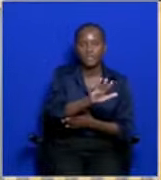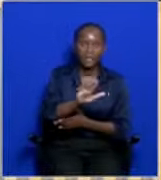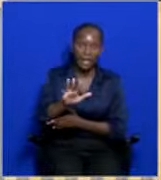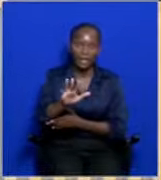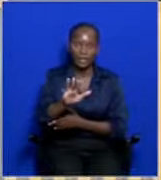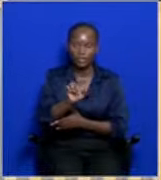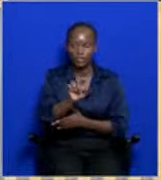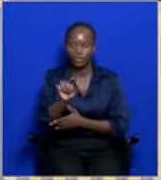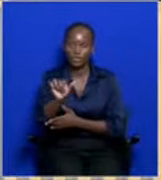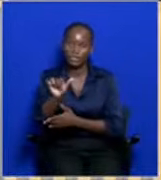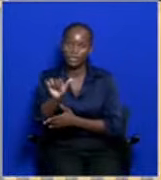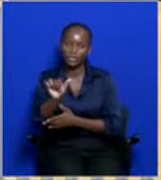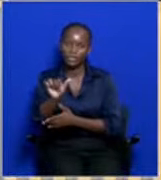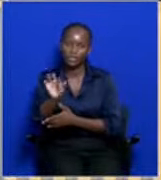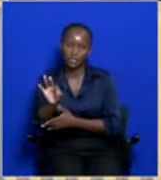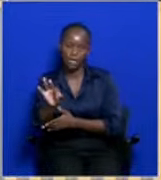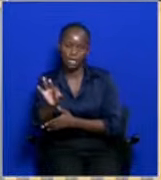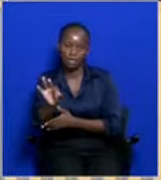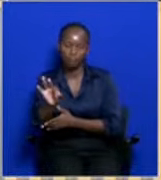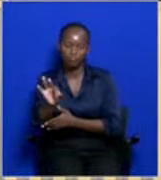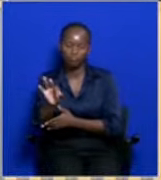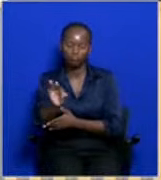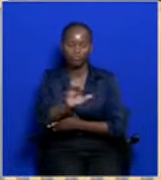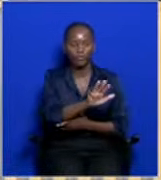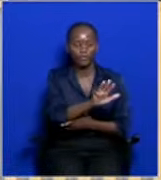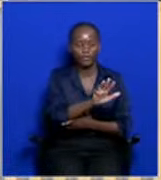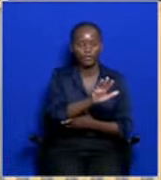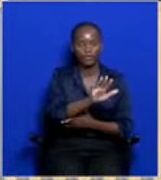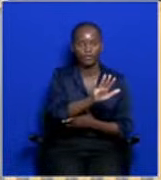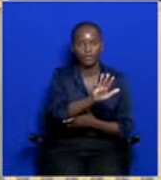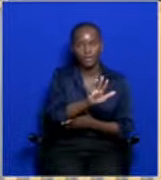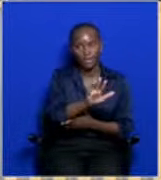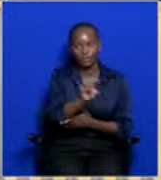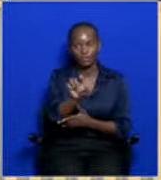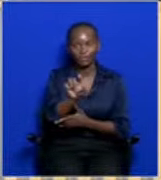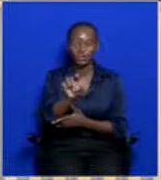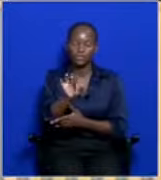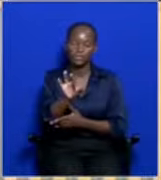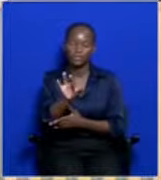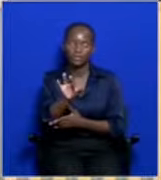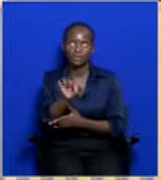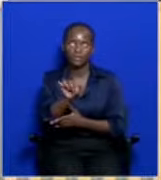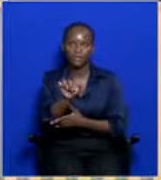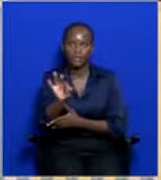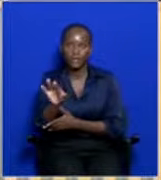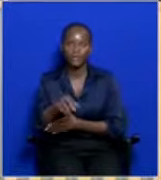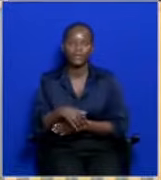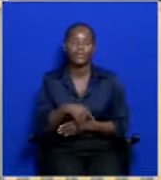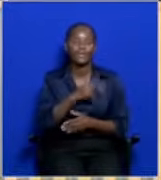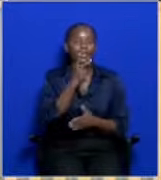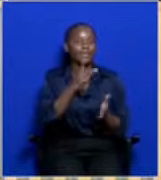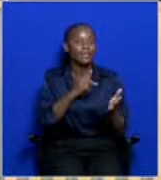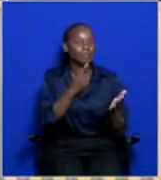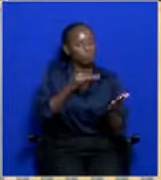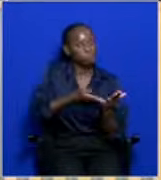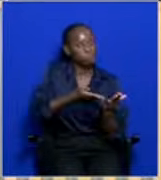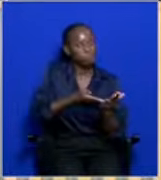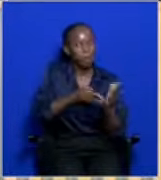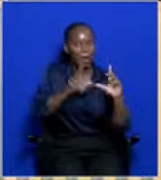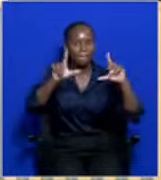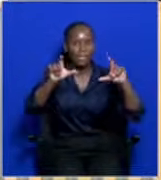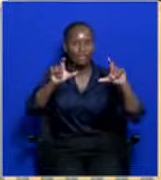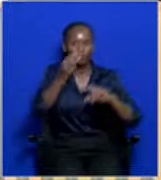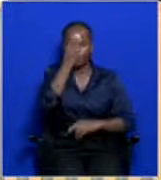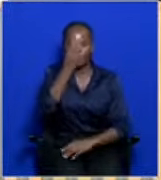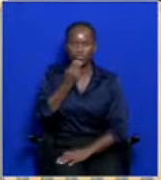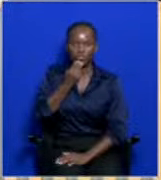63 are pictures in your docket. Yes. Are these the pictures?